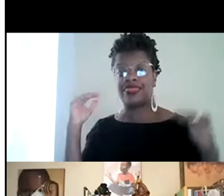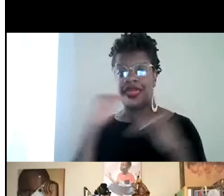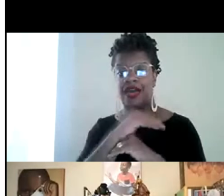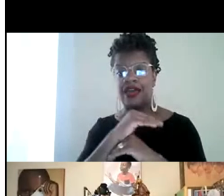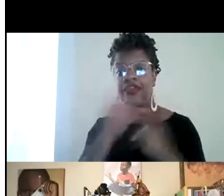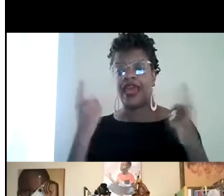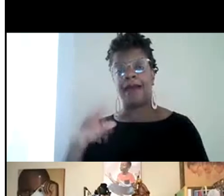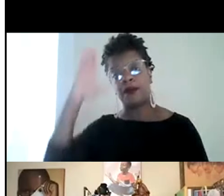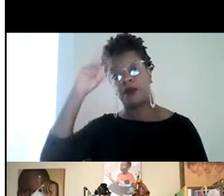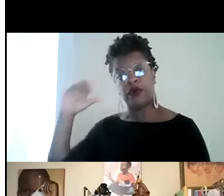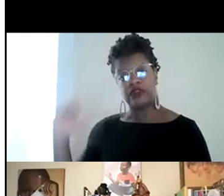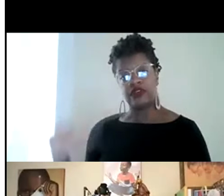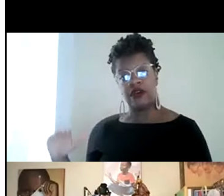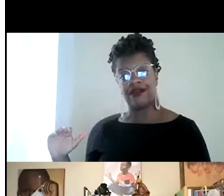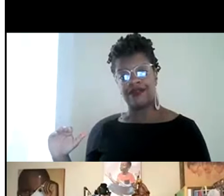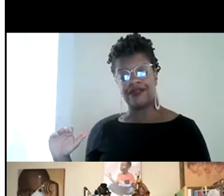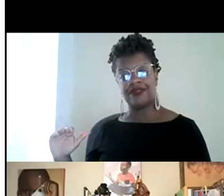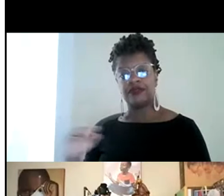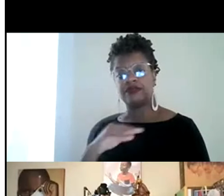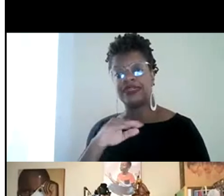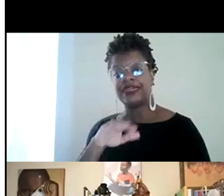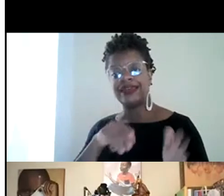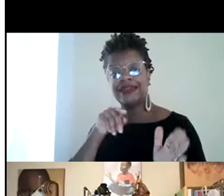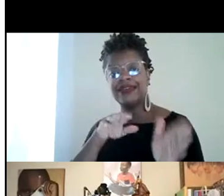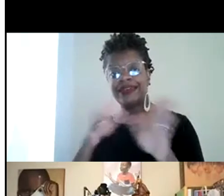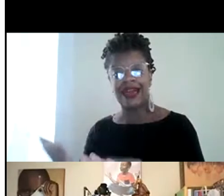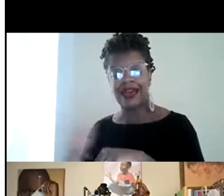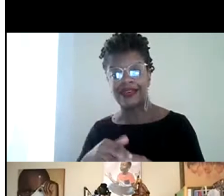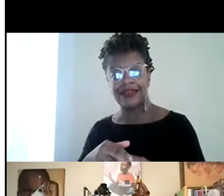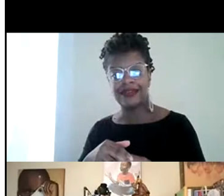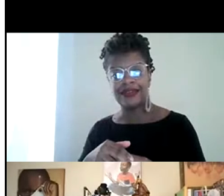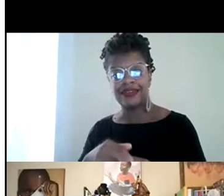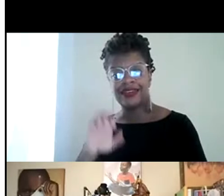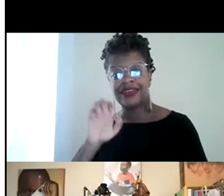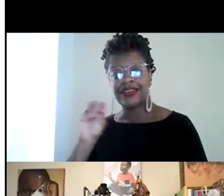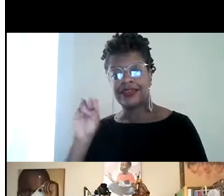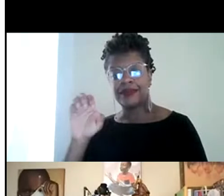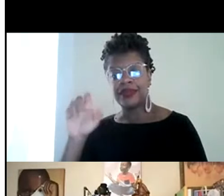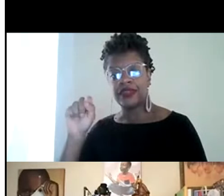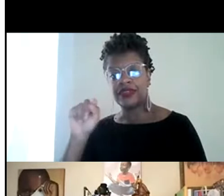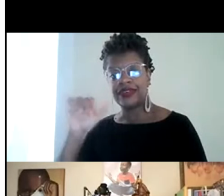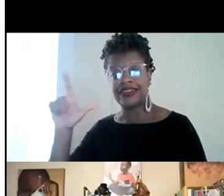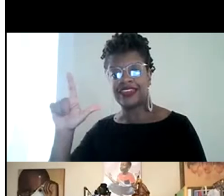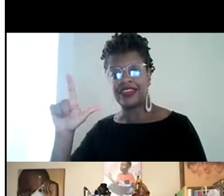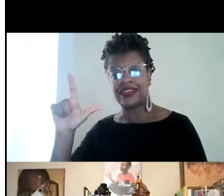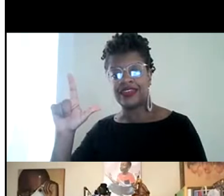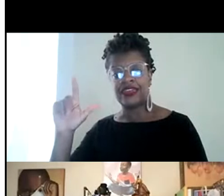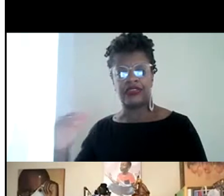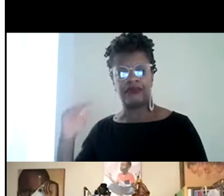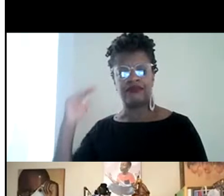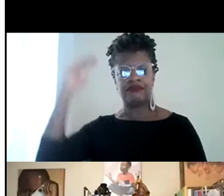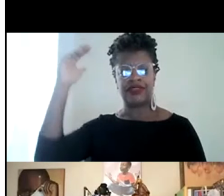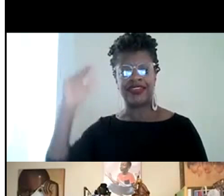little boy his life. And he was adultified long before we even had the term, dehumanized